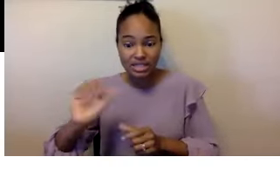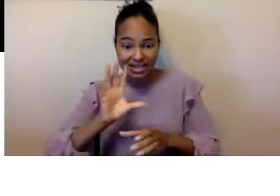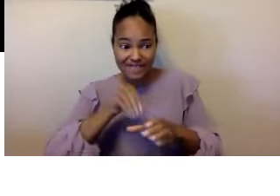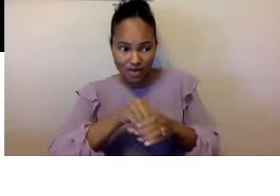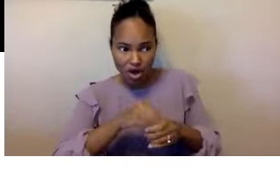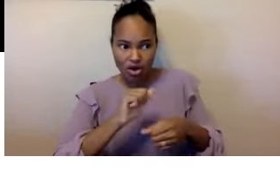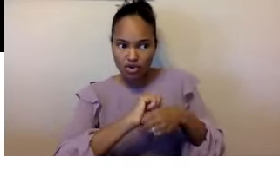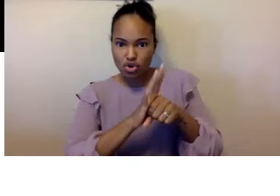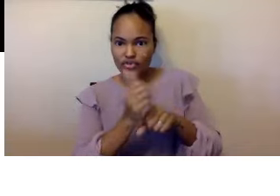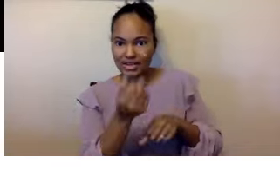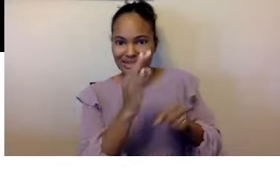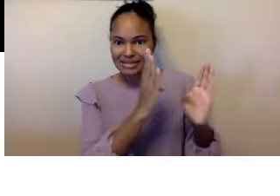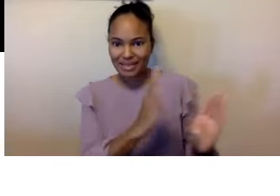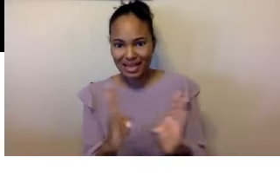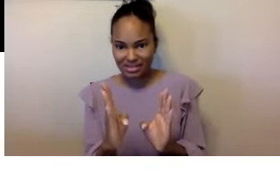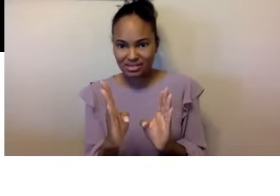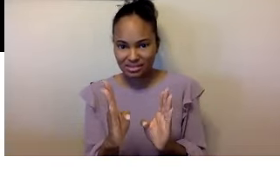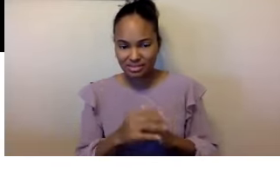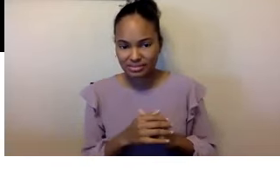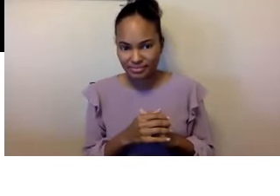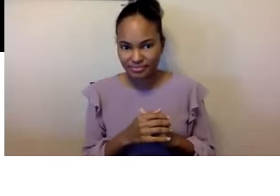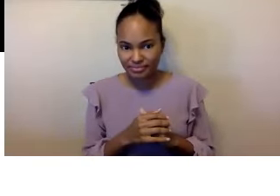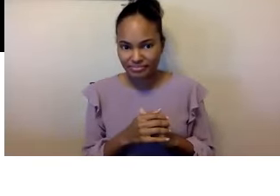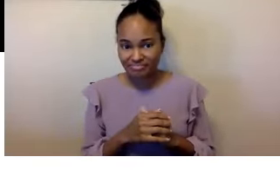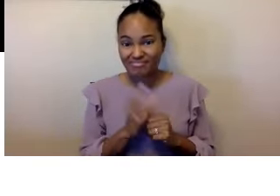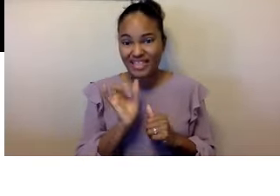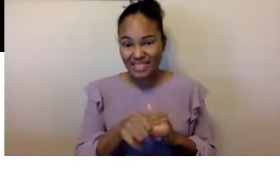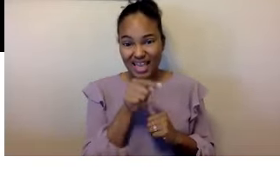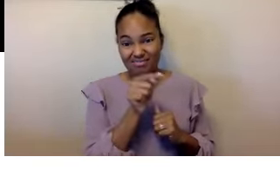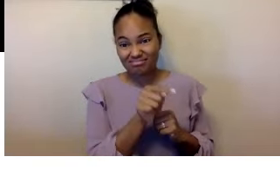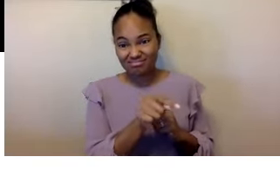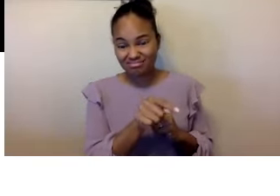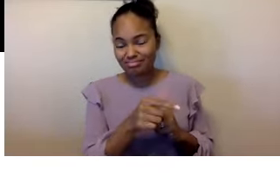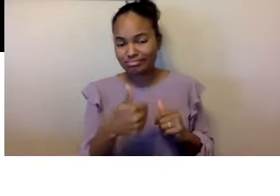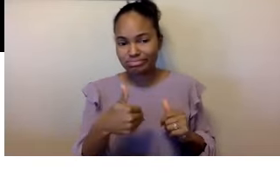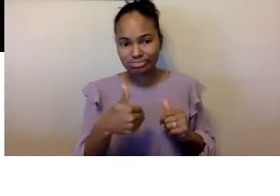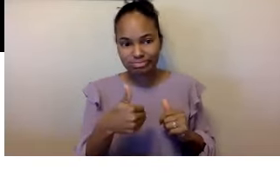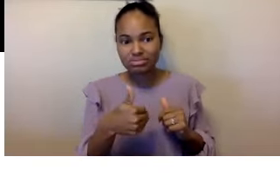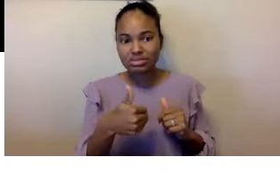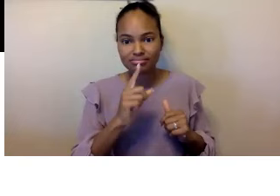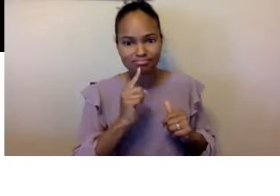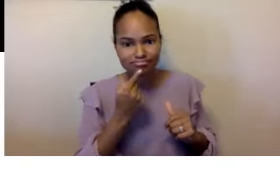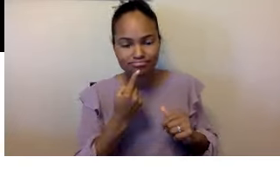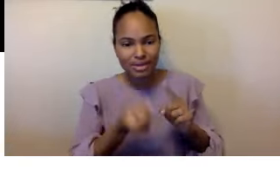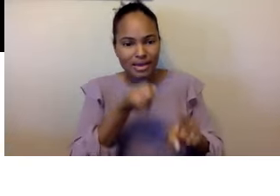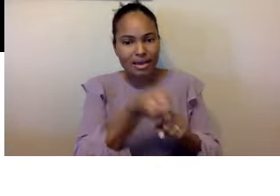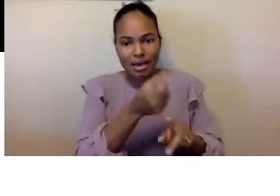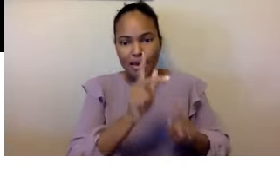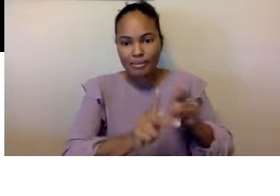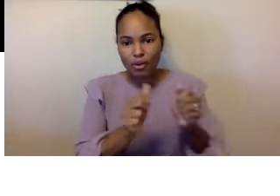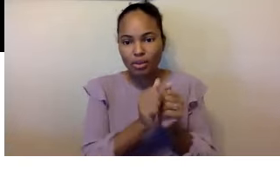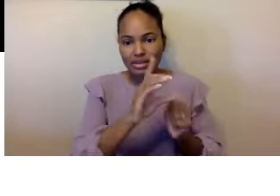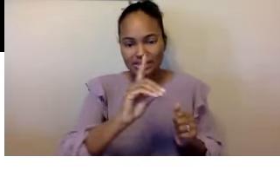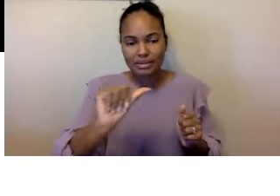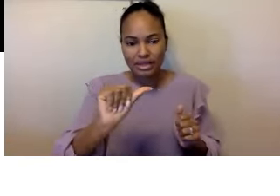COVID-19 has been a very difficult thing that has affected people with disabilities. One of the